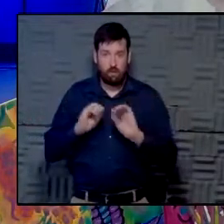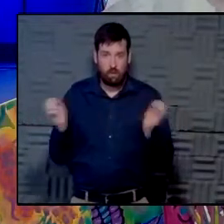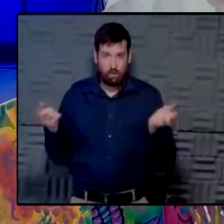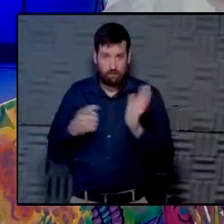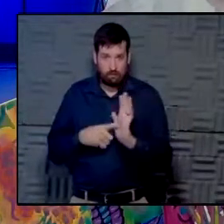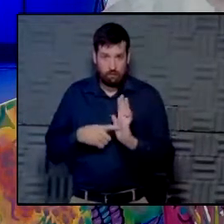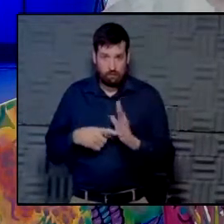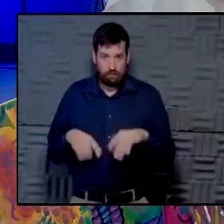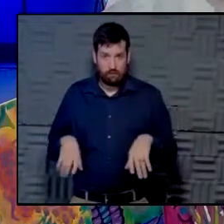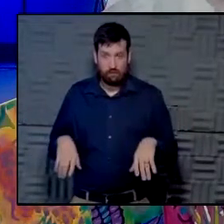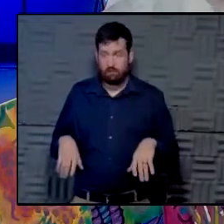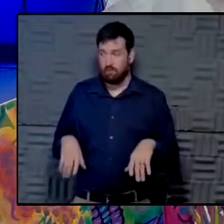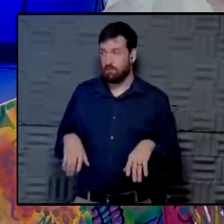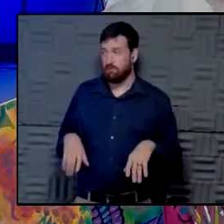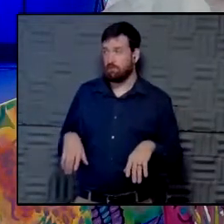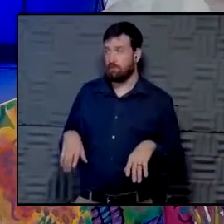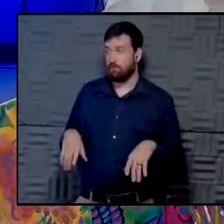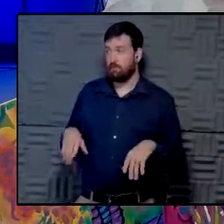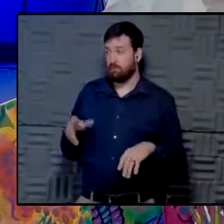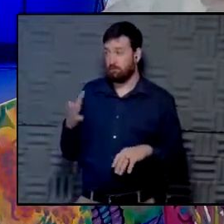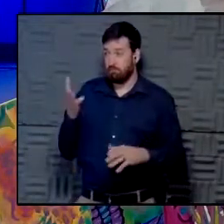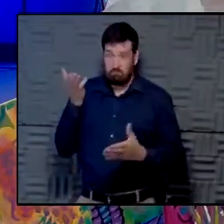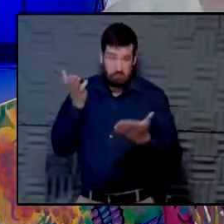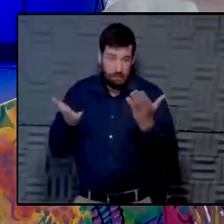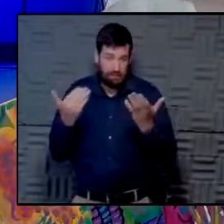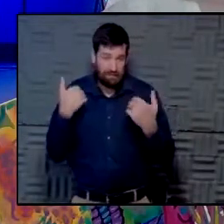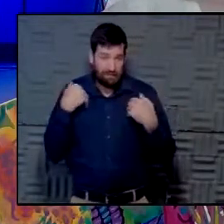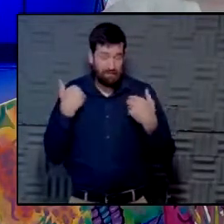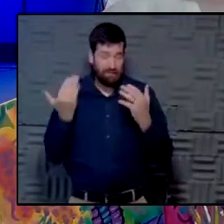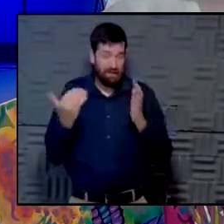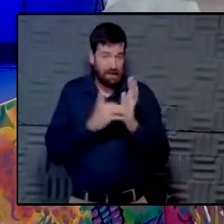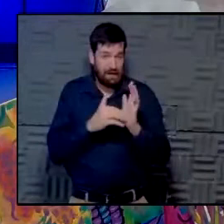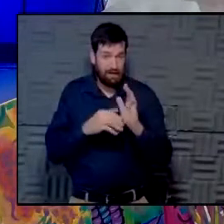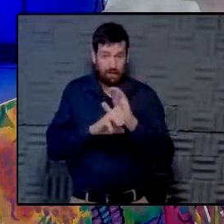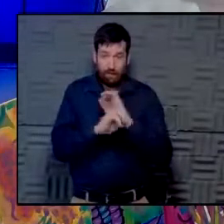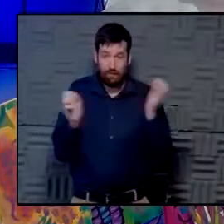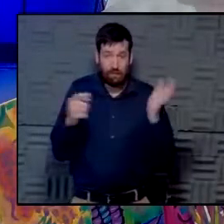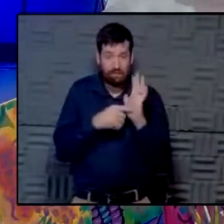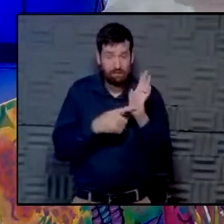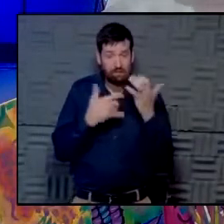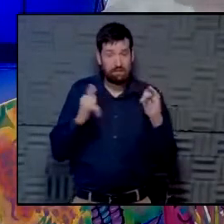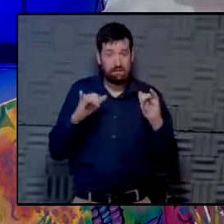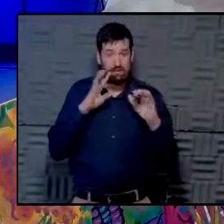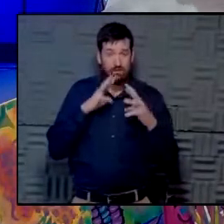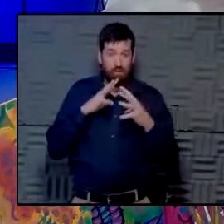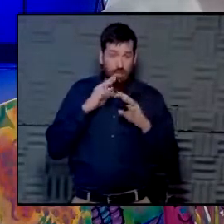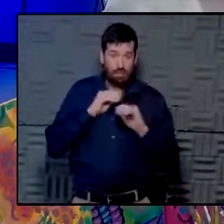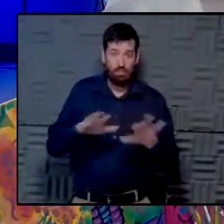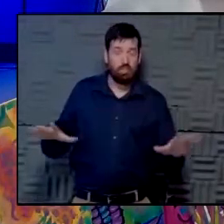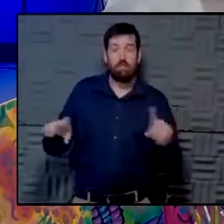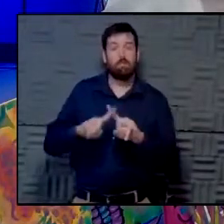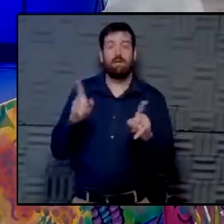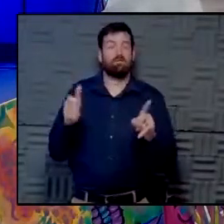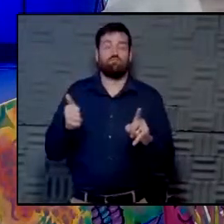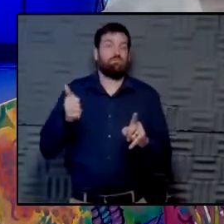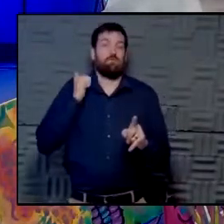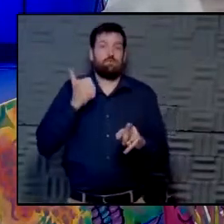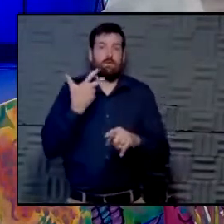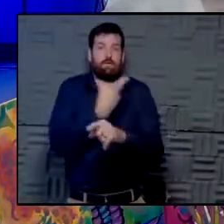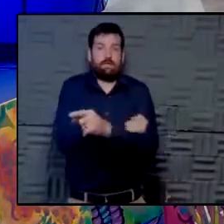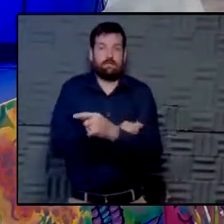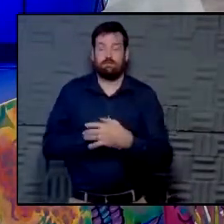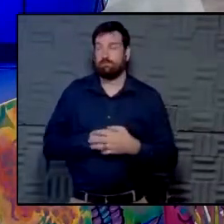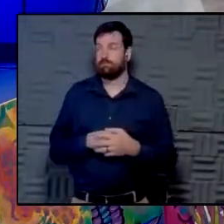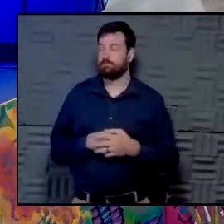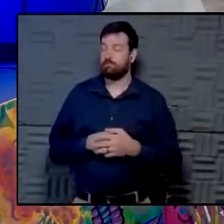if you've had it before, you might have it now and you're asymptomatic. Could you still be transmitting it? And you're not getting the vaccine. And you're not going to get the